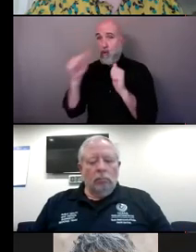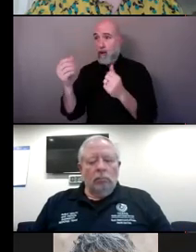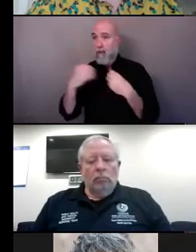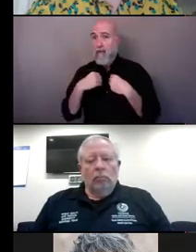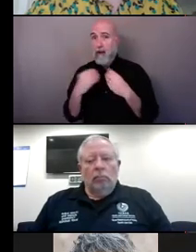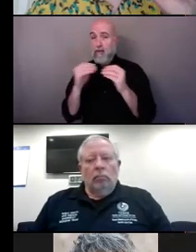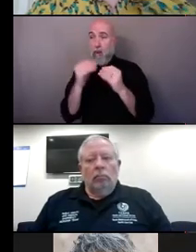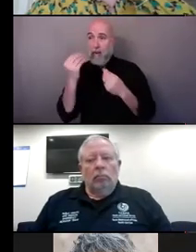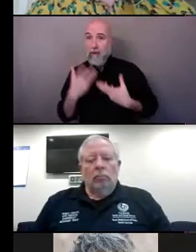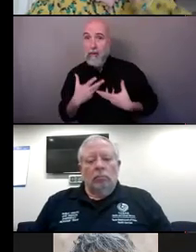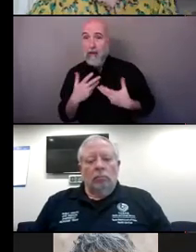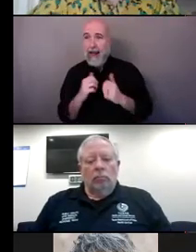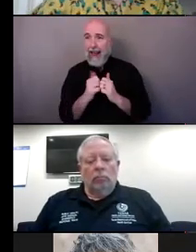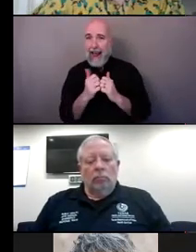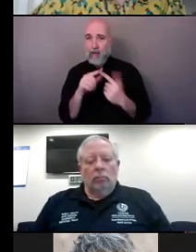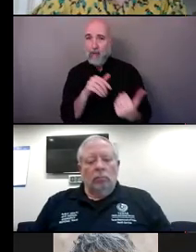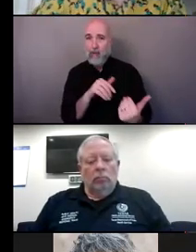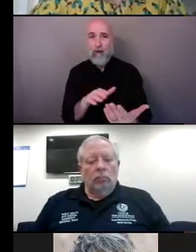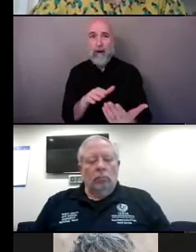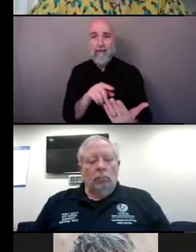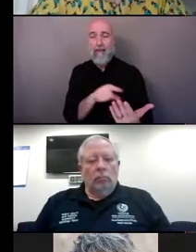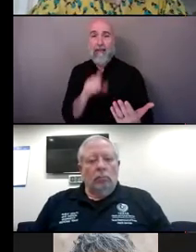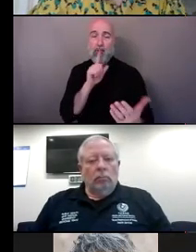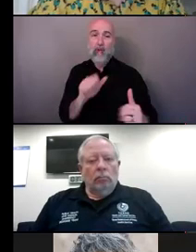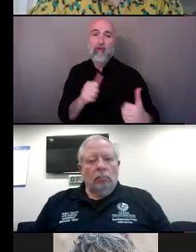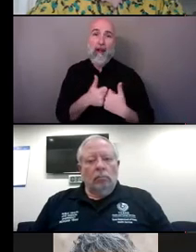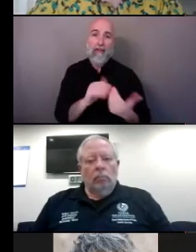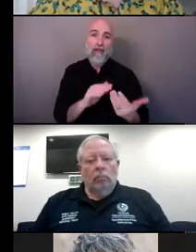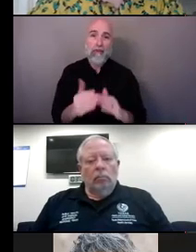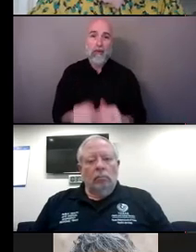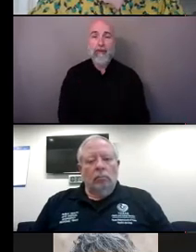insight into how to address this challenging community.